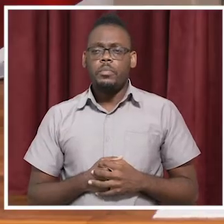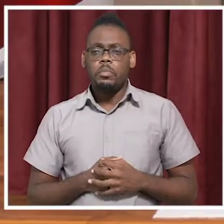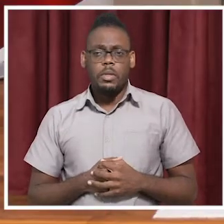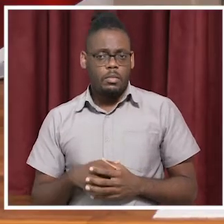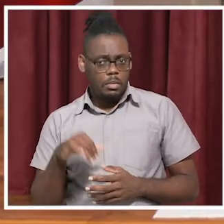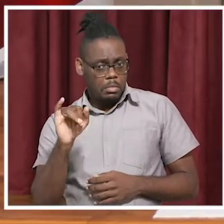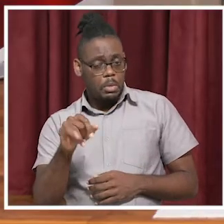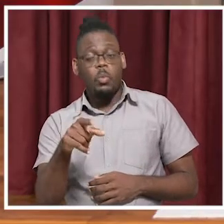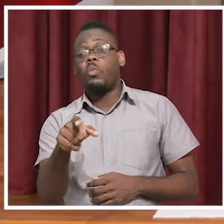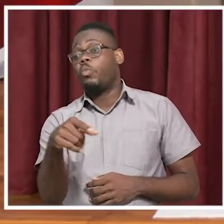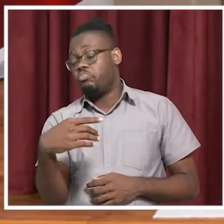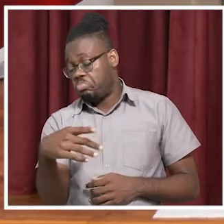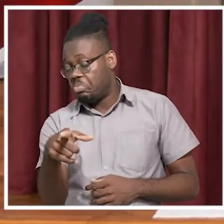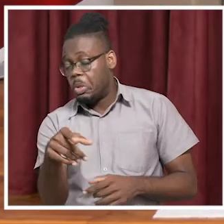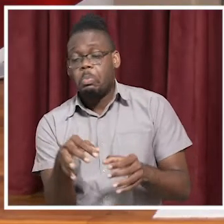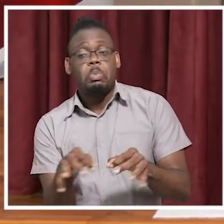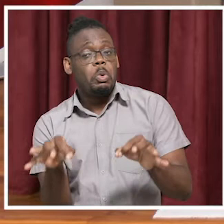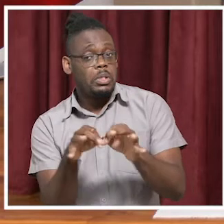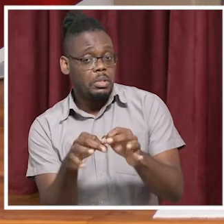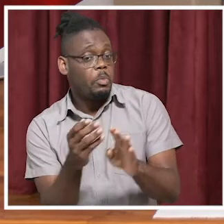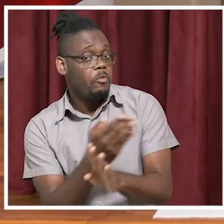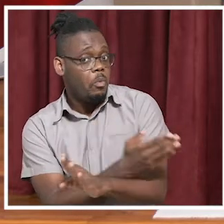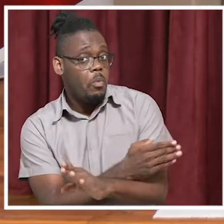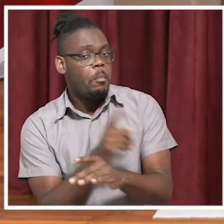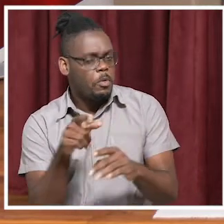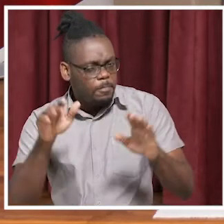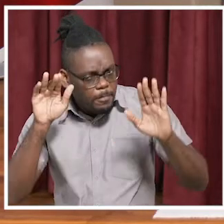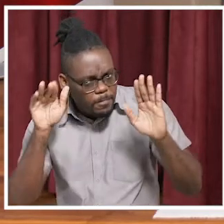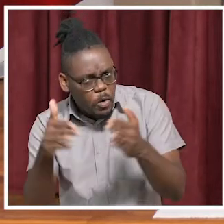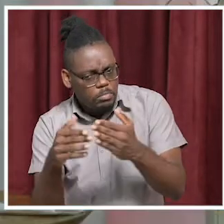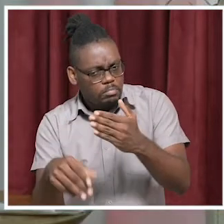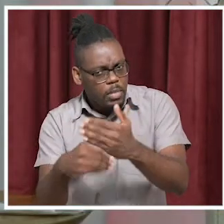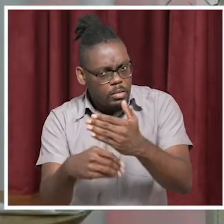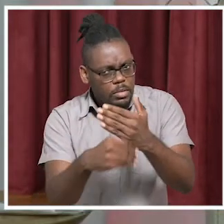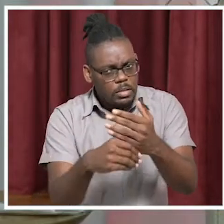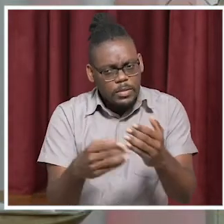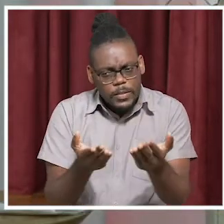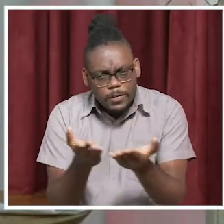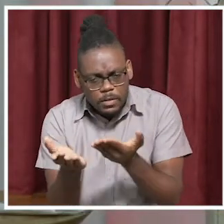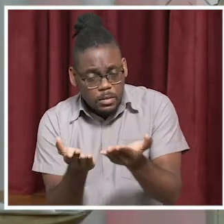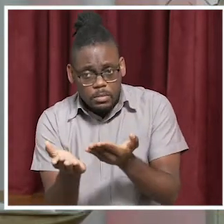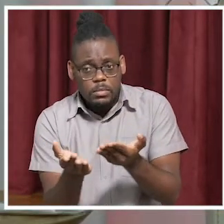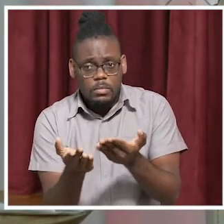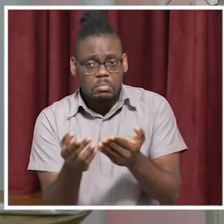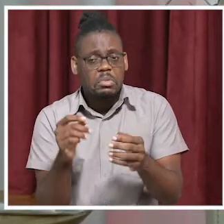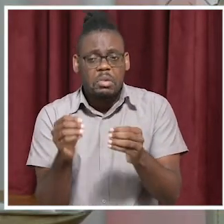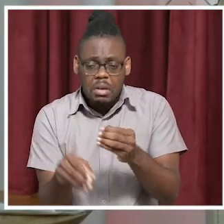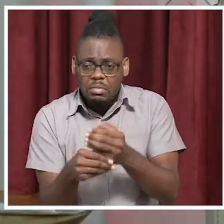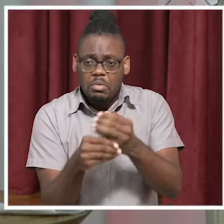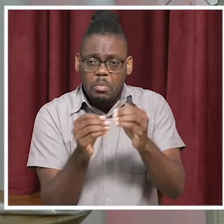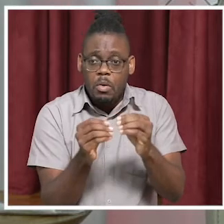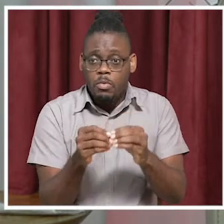we get into the additional services that may not be tangible, but just as necessary in these trying times, you did mention that